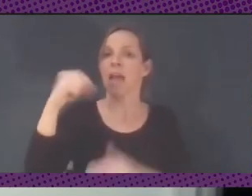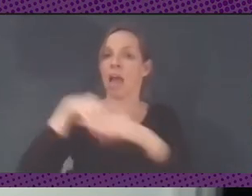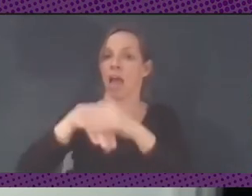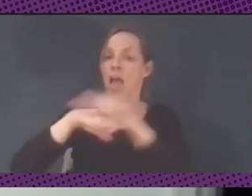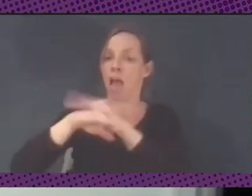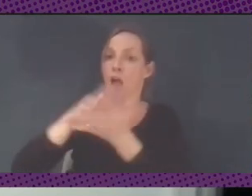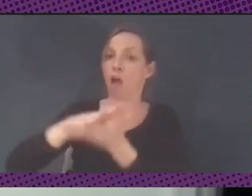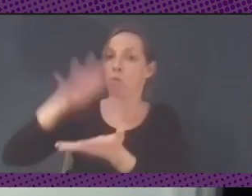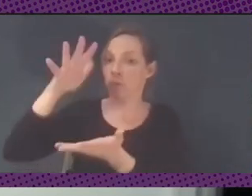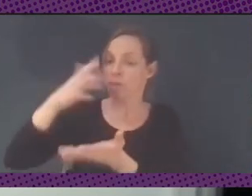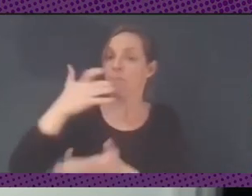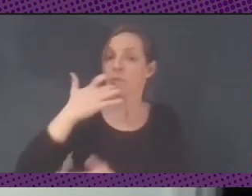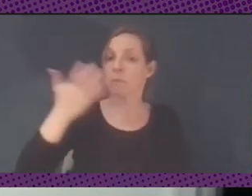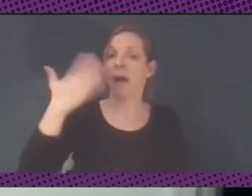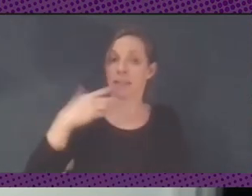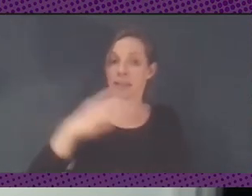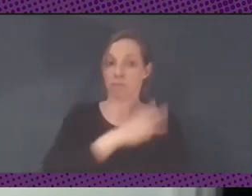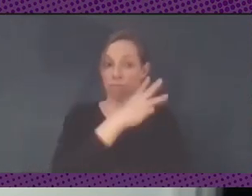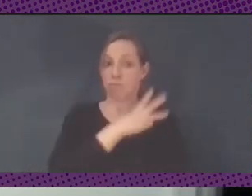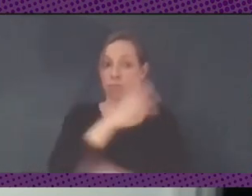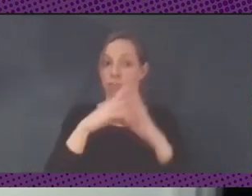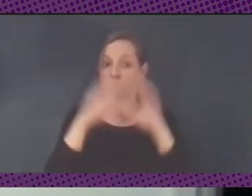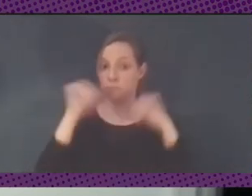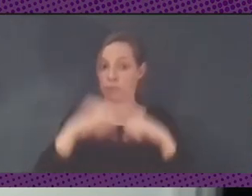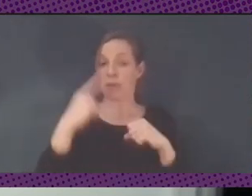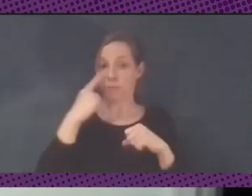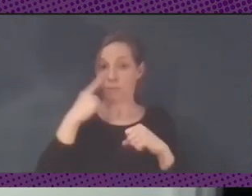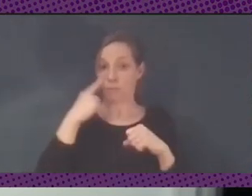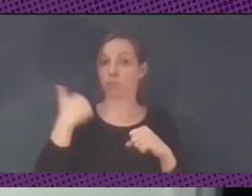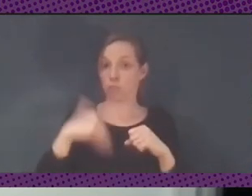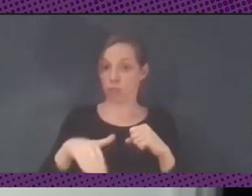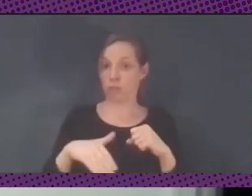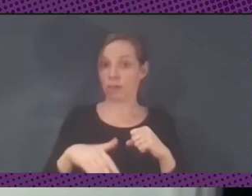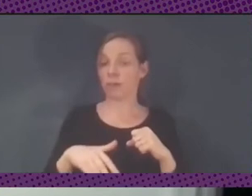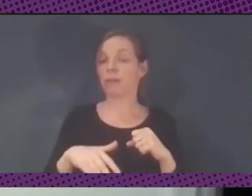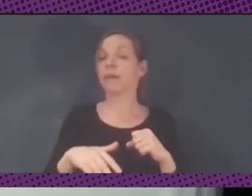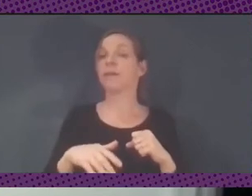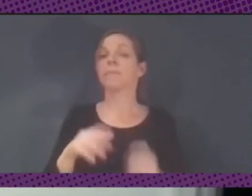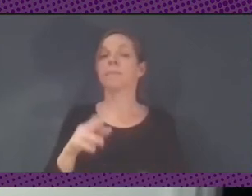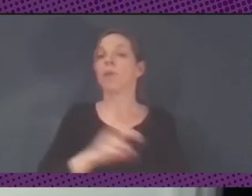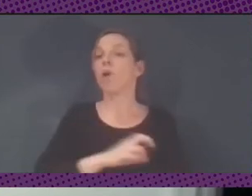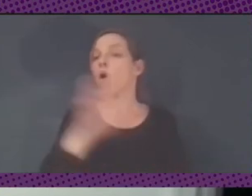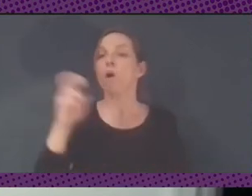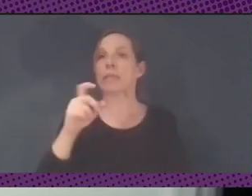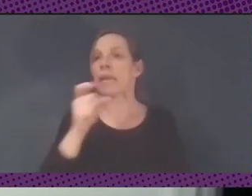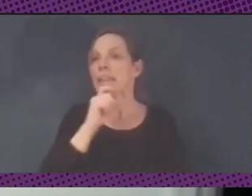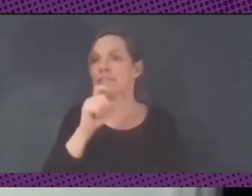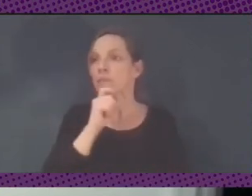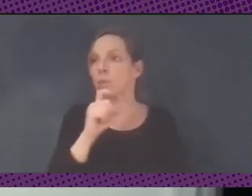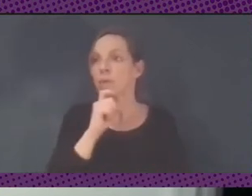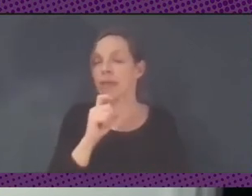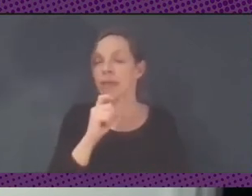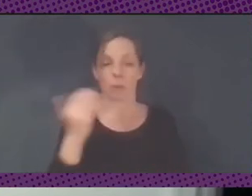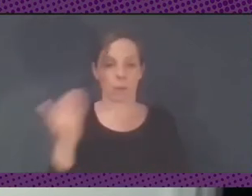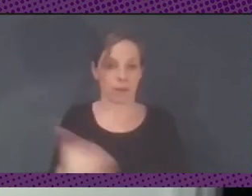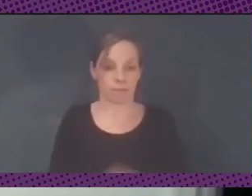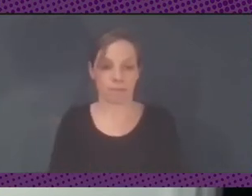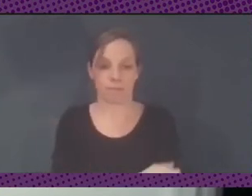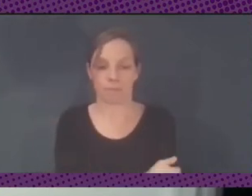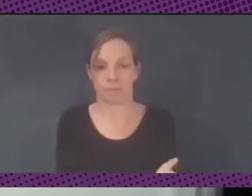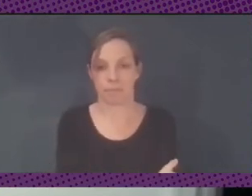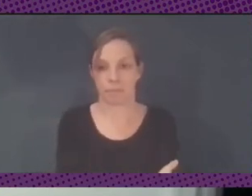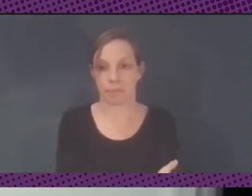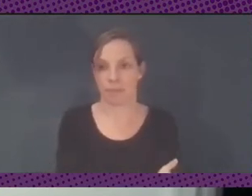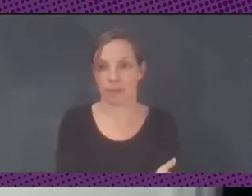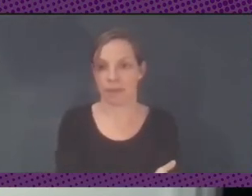difficulty here is a bit in goes towards the fact that I continue to be a believer in the state